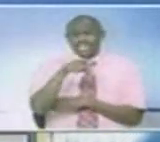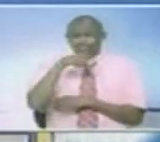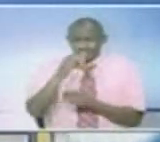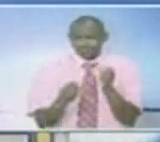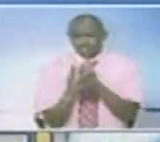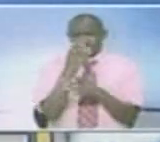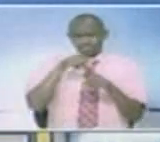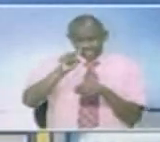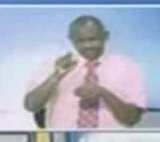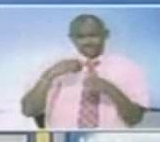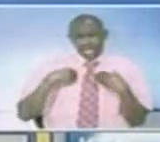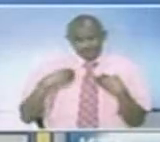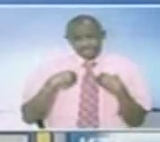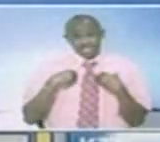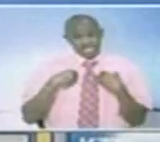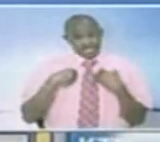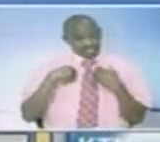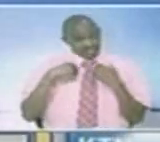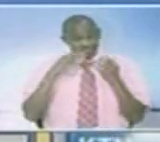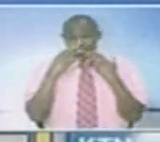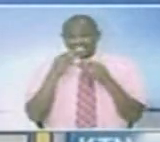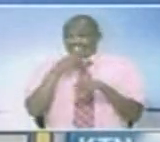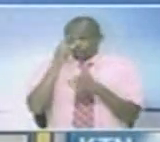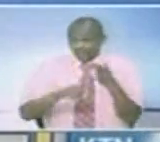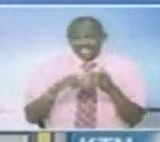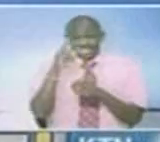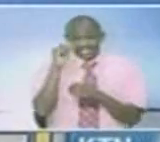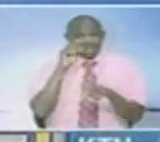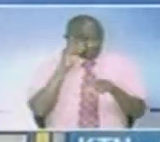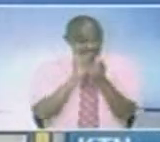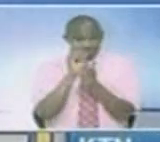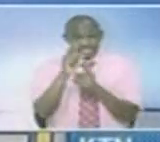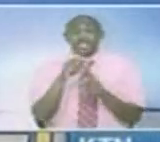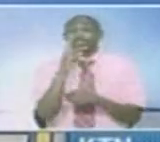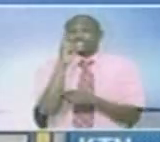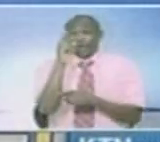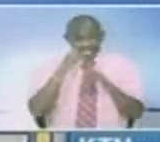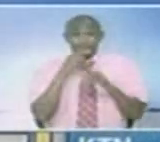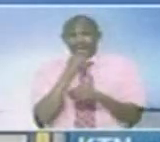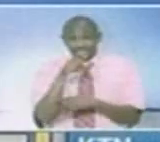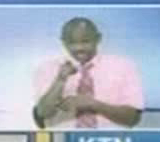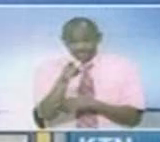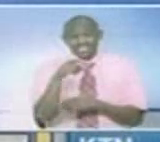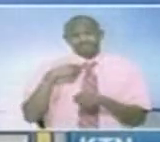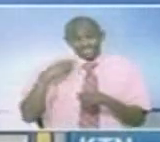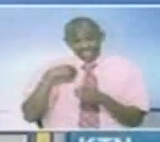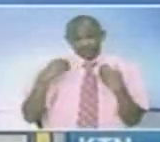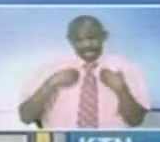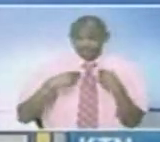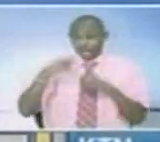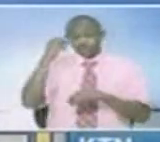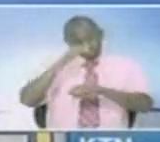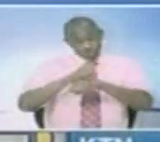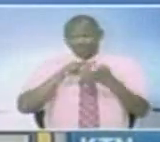invent is just as necessary as breathing. KTN caught up with this 21-year-old who, despite flunking his high